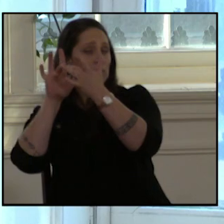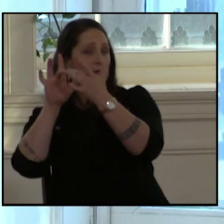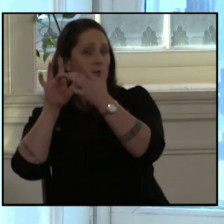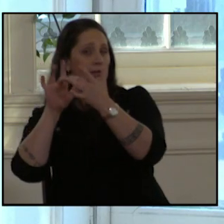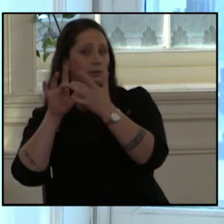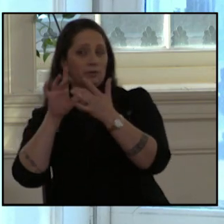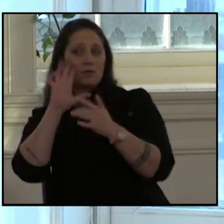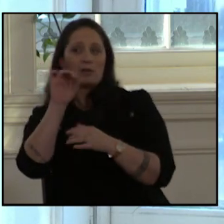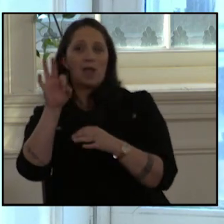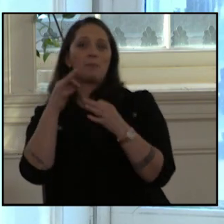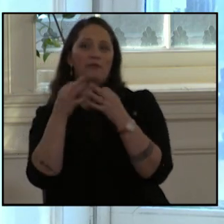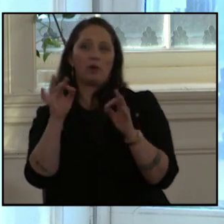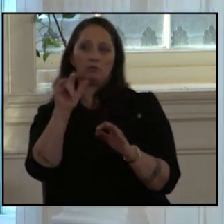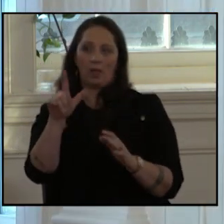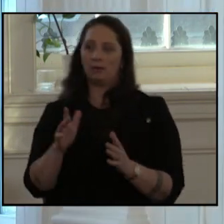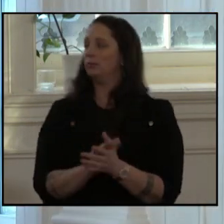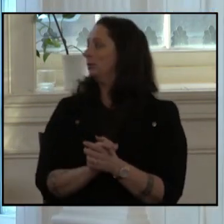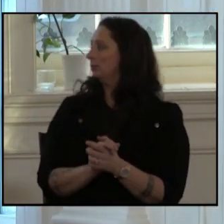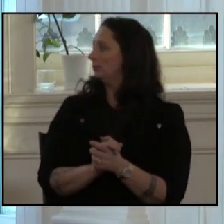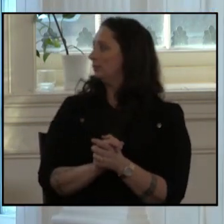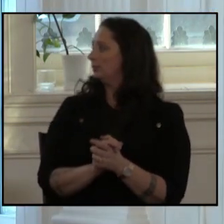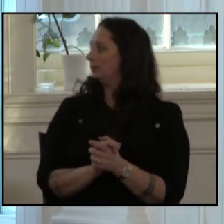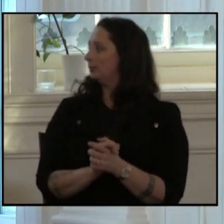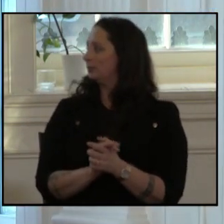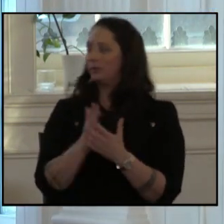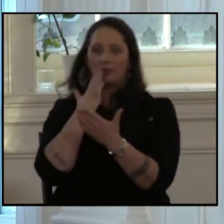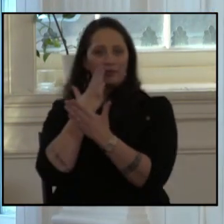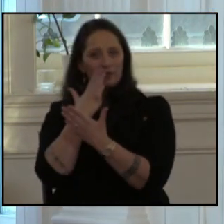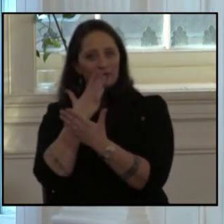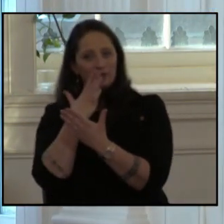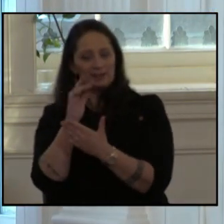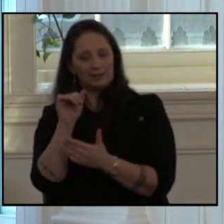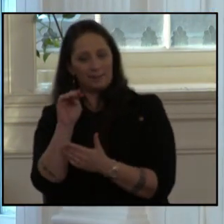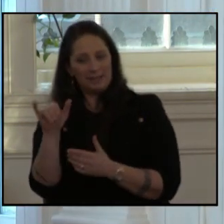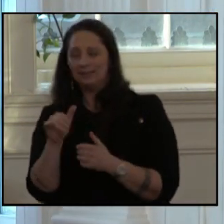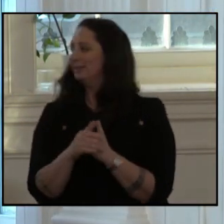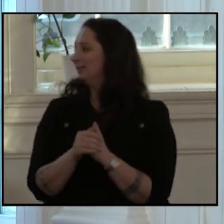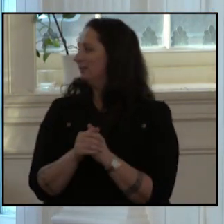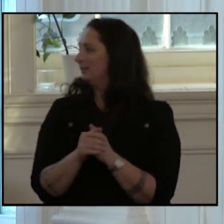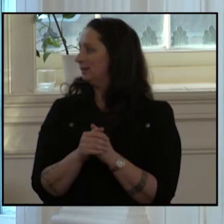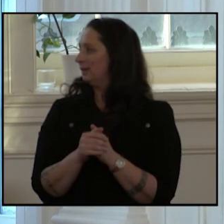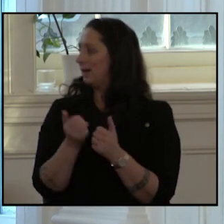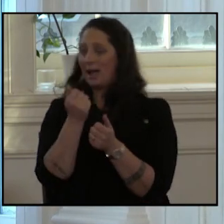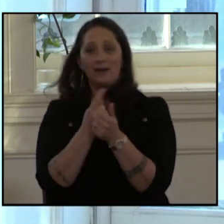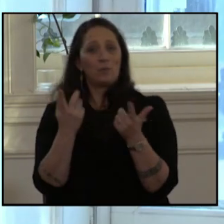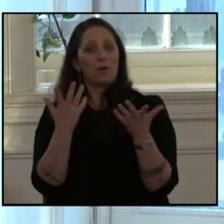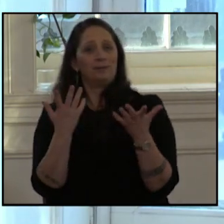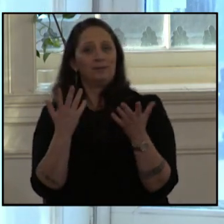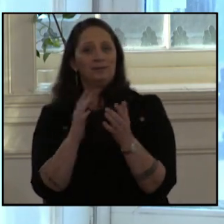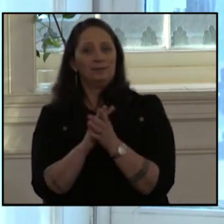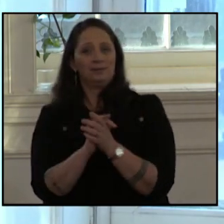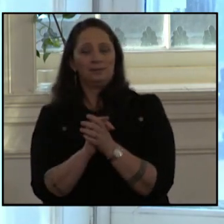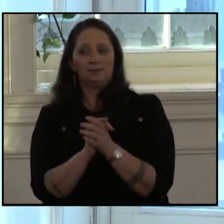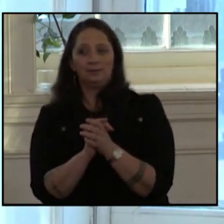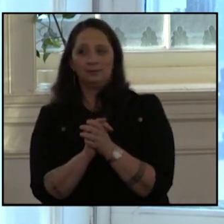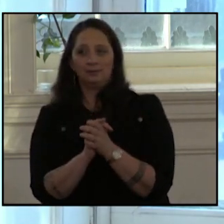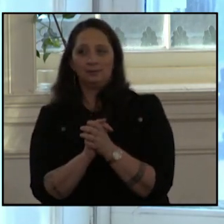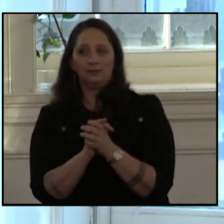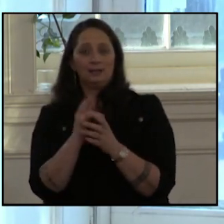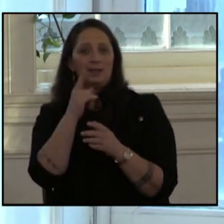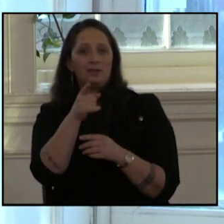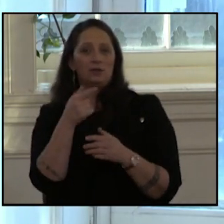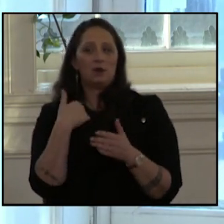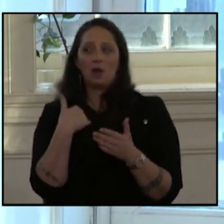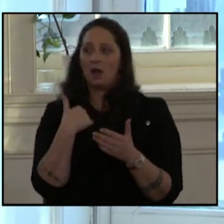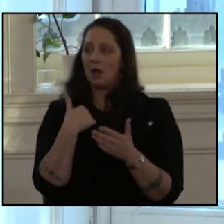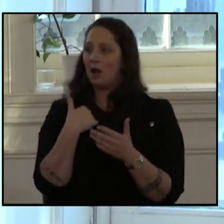the Connecticut Freedom Trail. All right, thank you very much, Tammy. Everybody, please, if you have